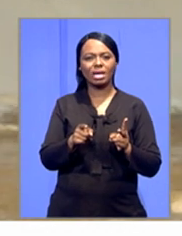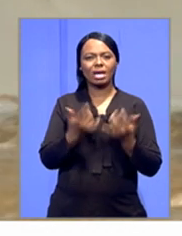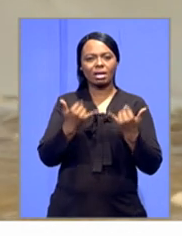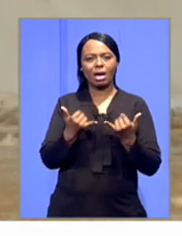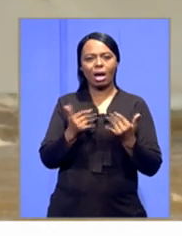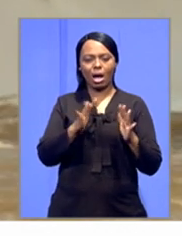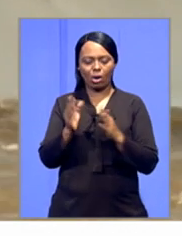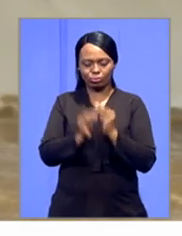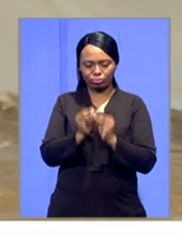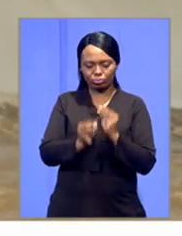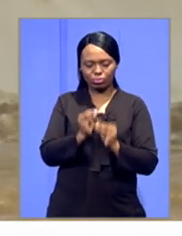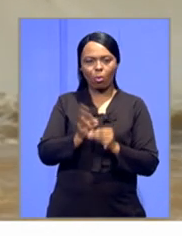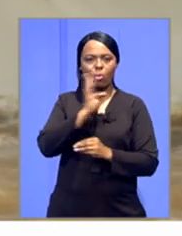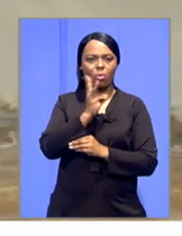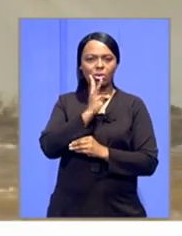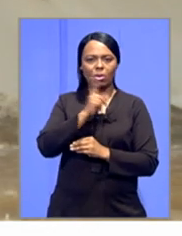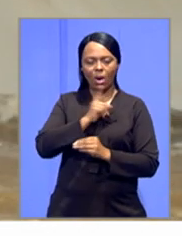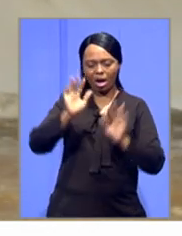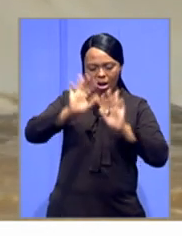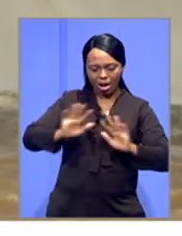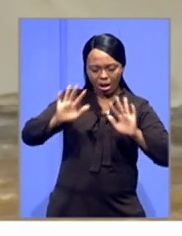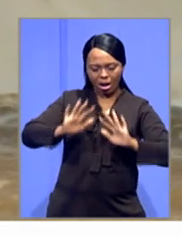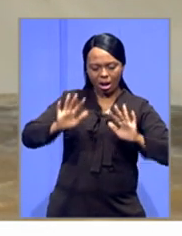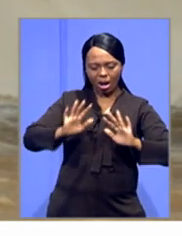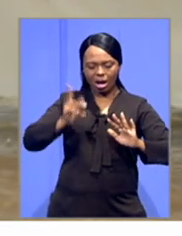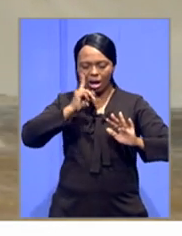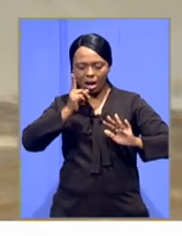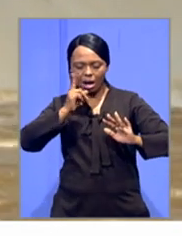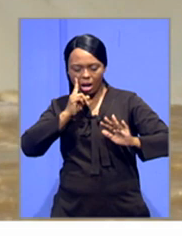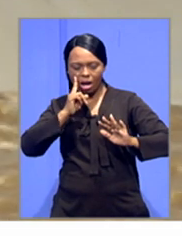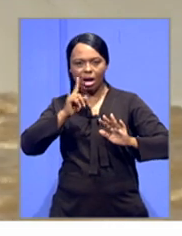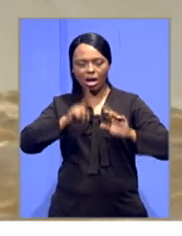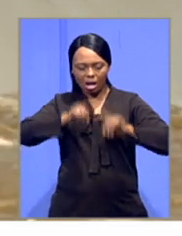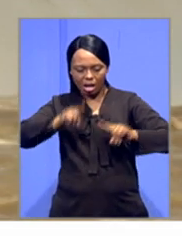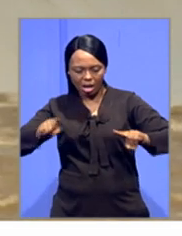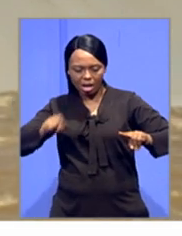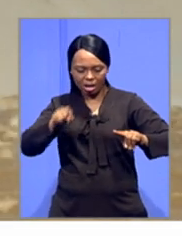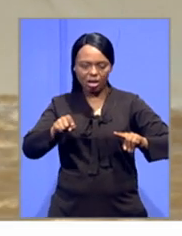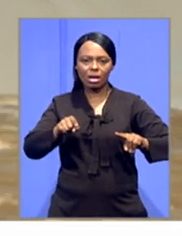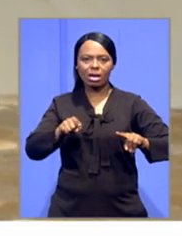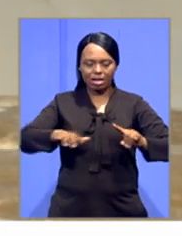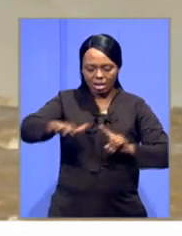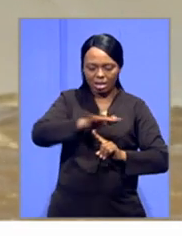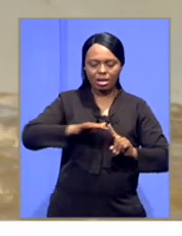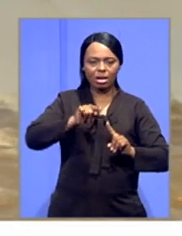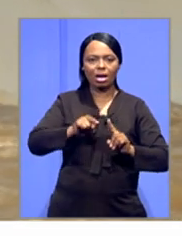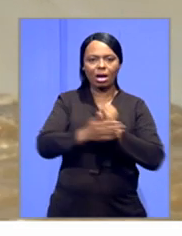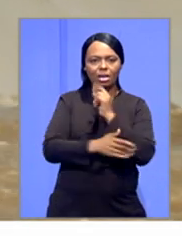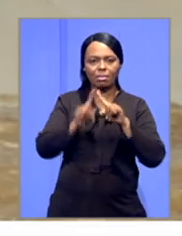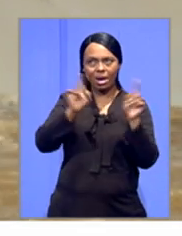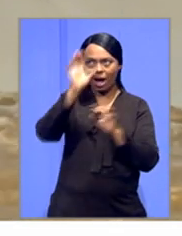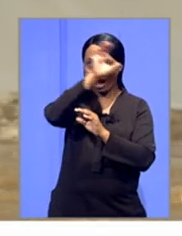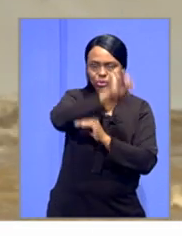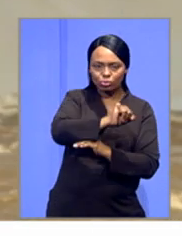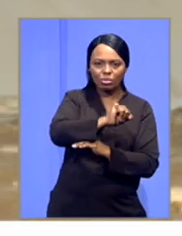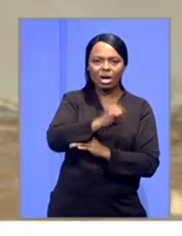water contaminated by E. coli. That happens in every single municipality in the country. But we can also safely assume that none of